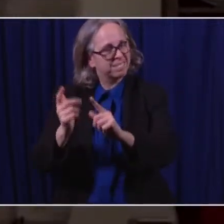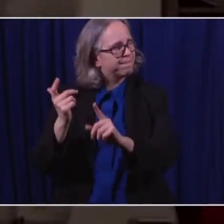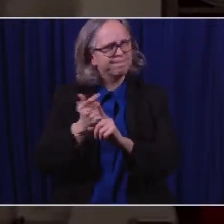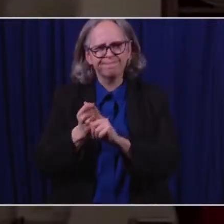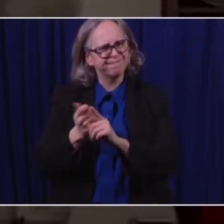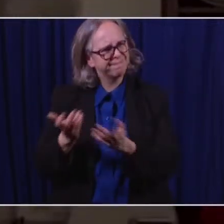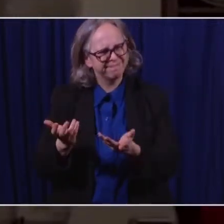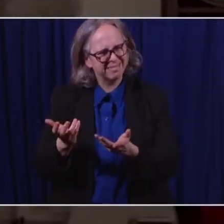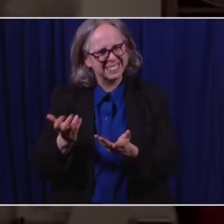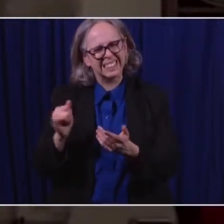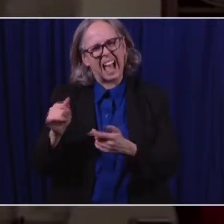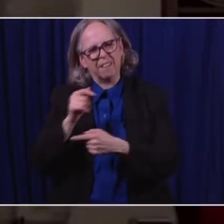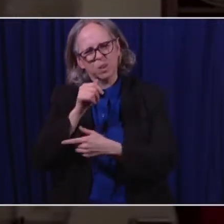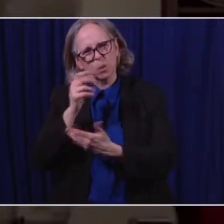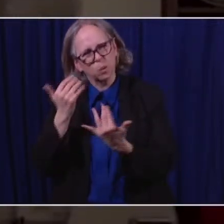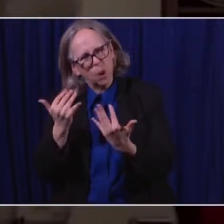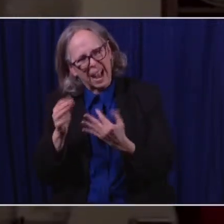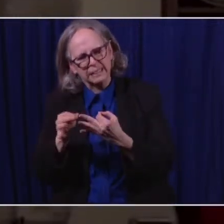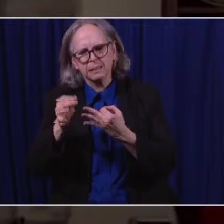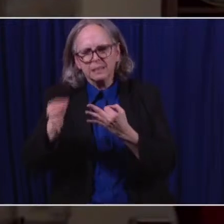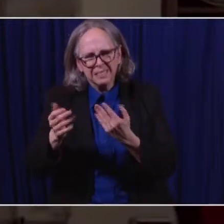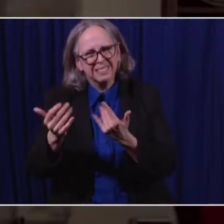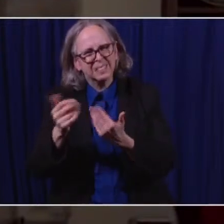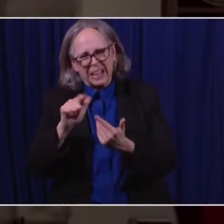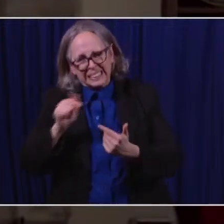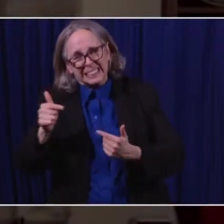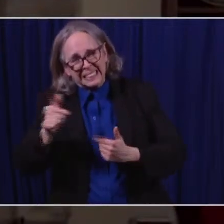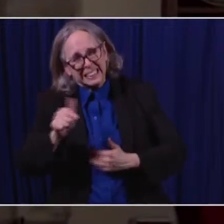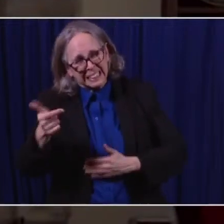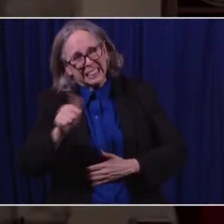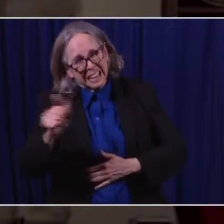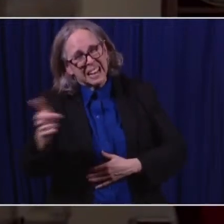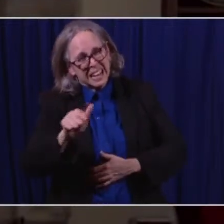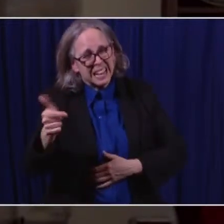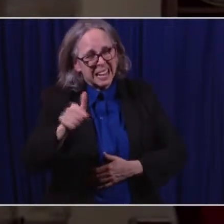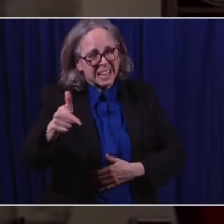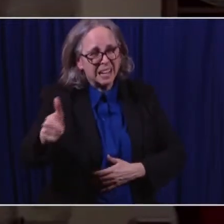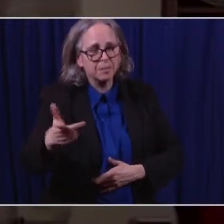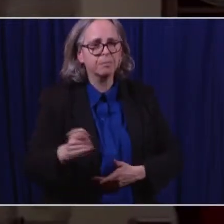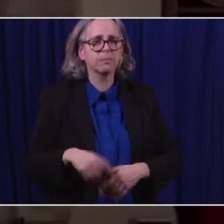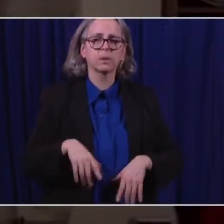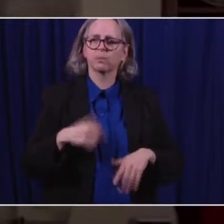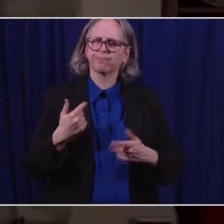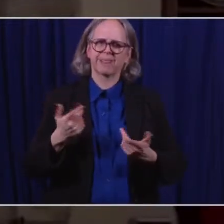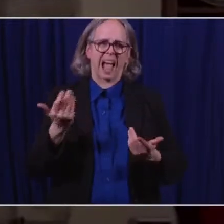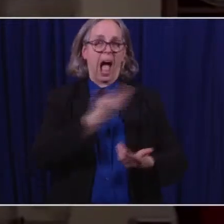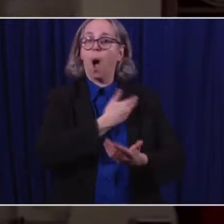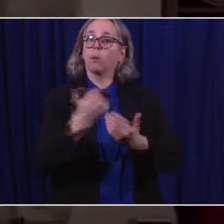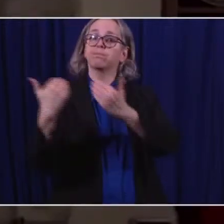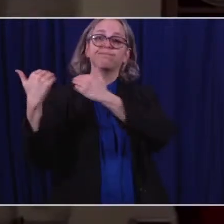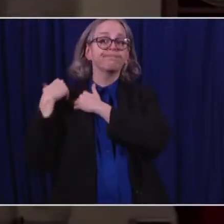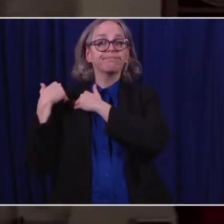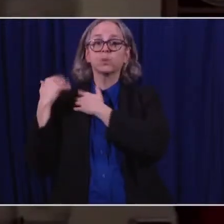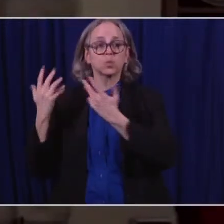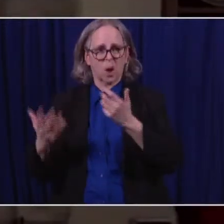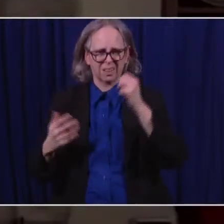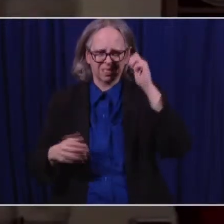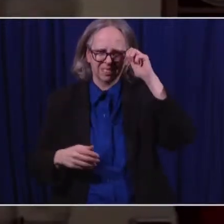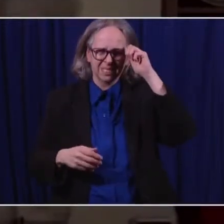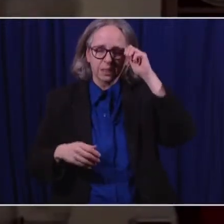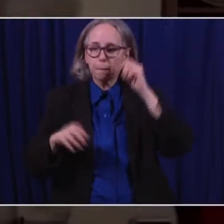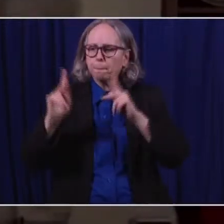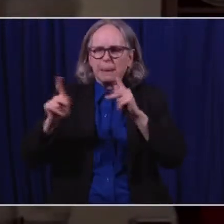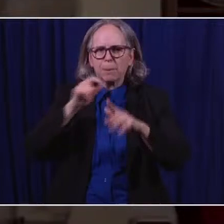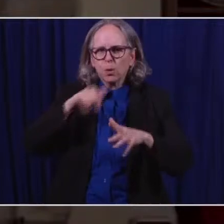time, we have an obligation to make sure we get underserved populations and that there is equity, that there is fairness